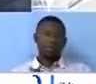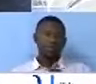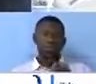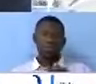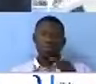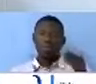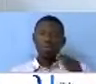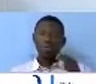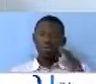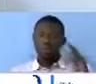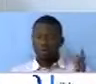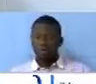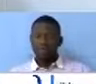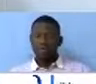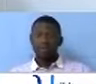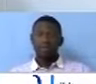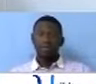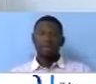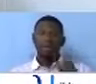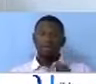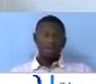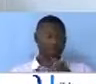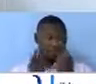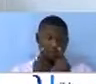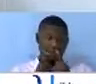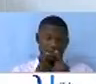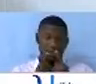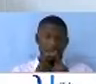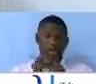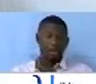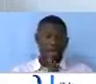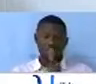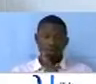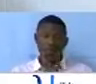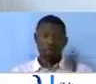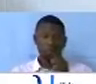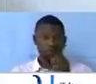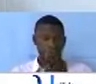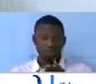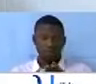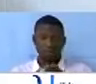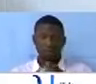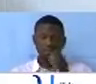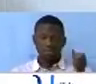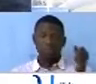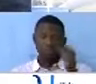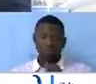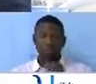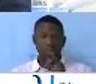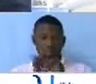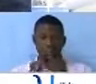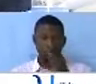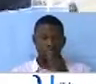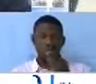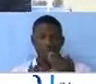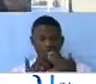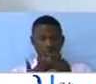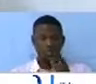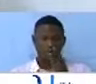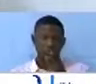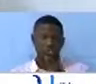evidence on the matter. If there is anything against what you have said, it would be brought to your attention. Thank you very